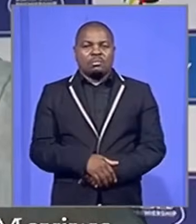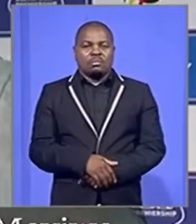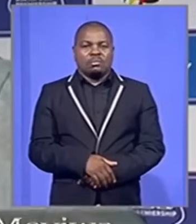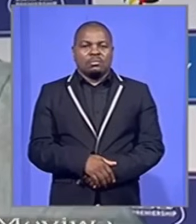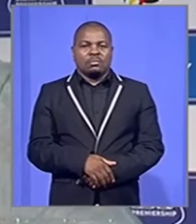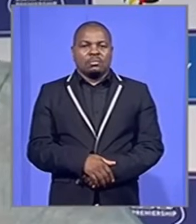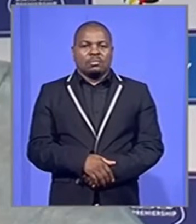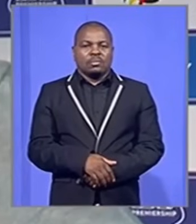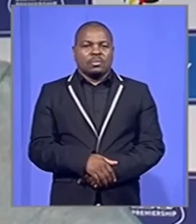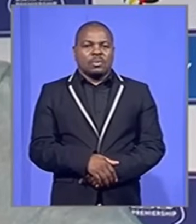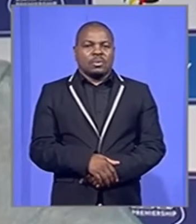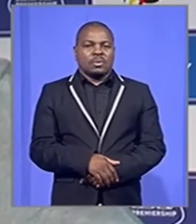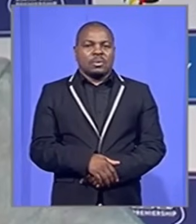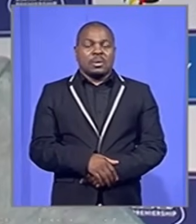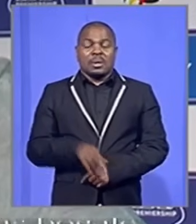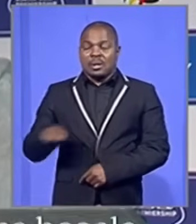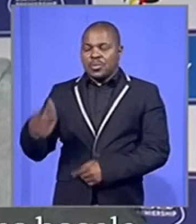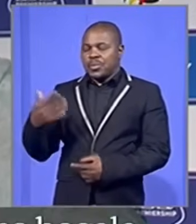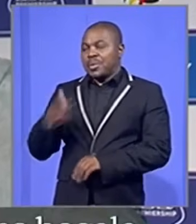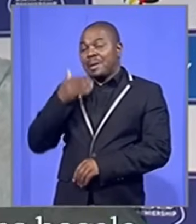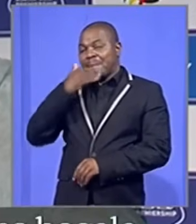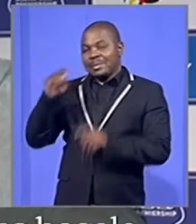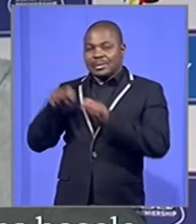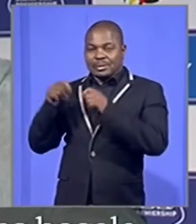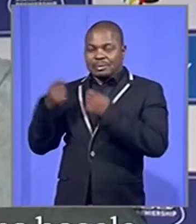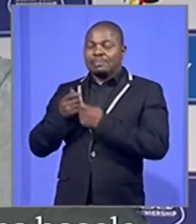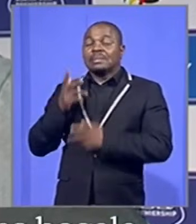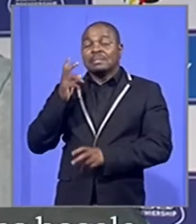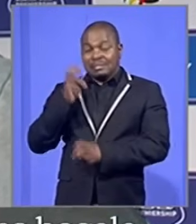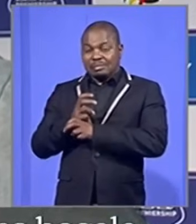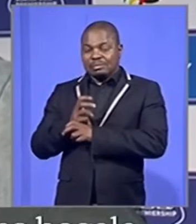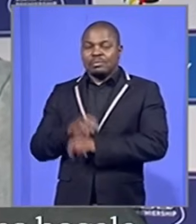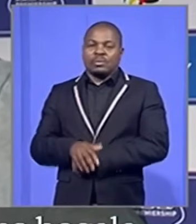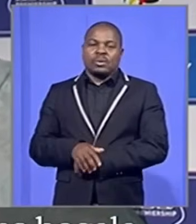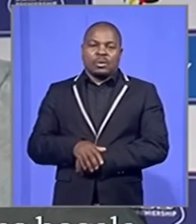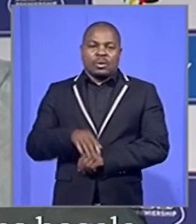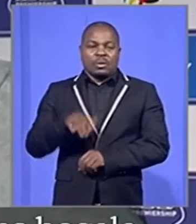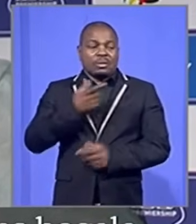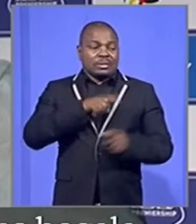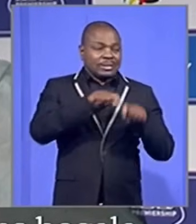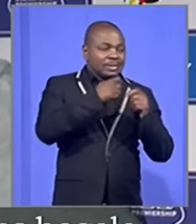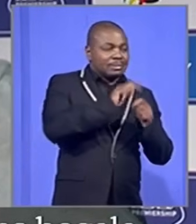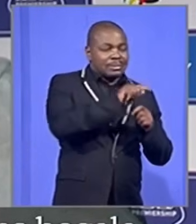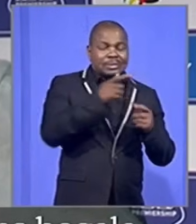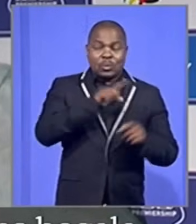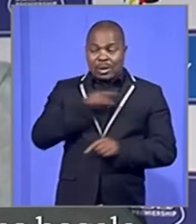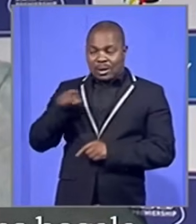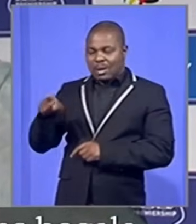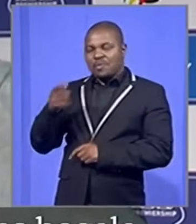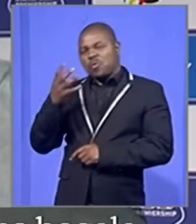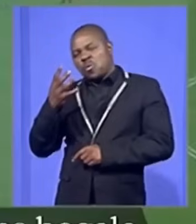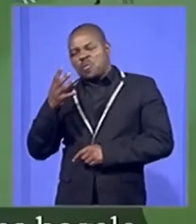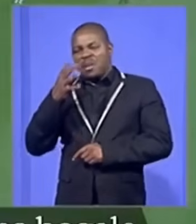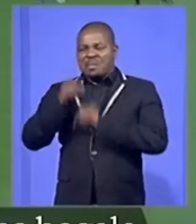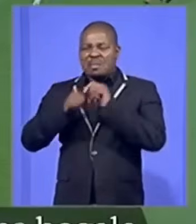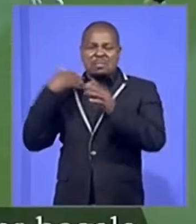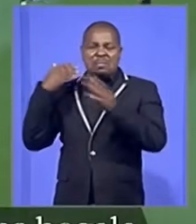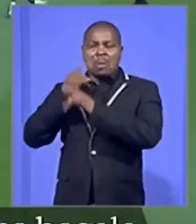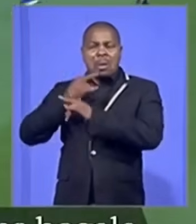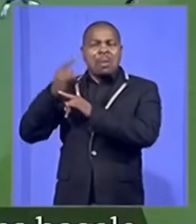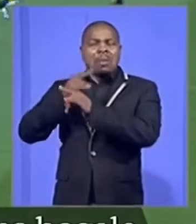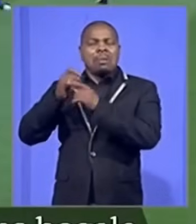We've signed well, we've signed the best. So it's very difficult for the rest of the teams. That's why they've won the league the last 4 or 5 years, you know. In